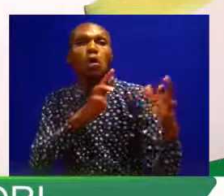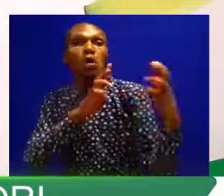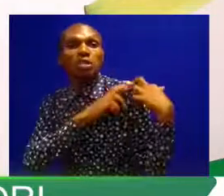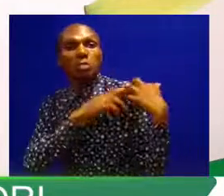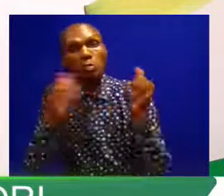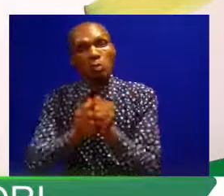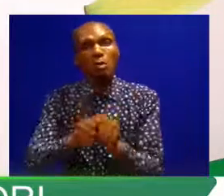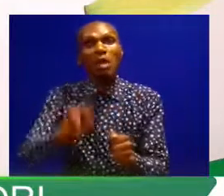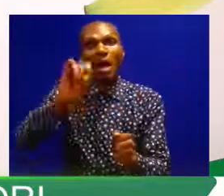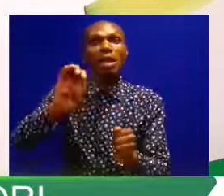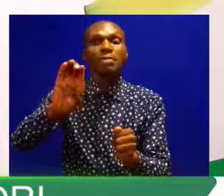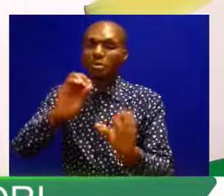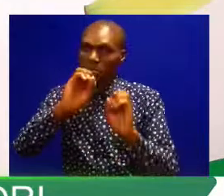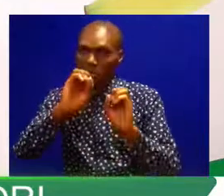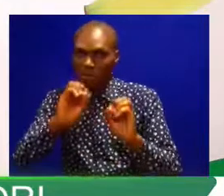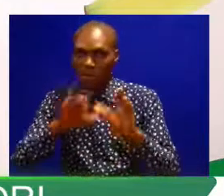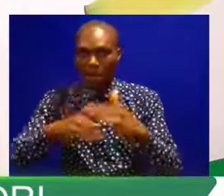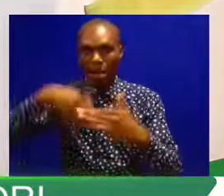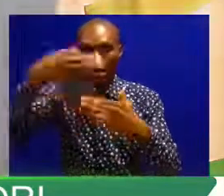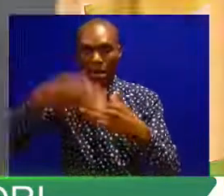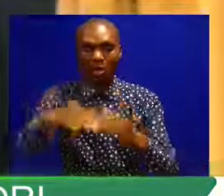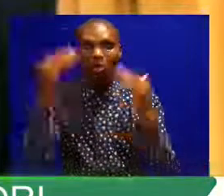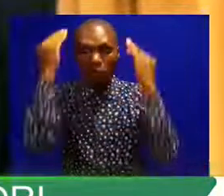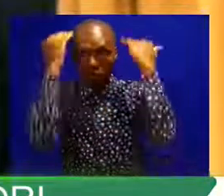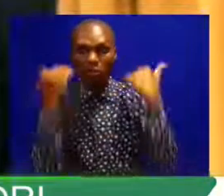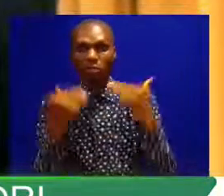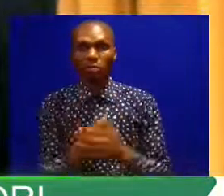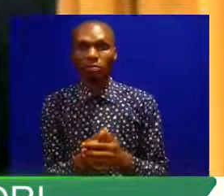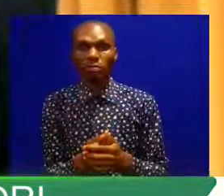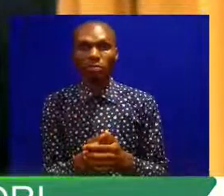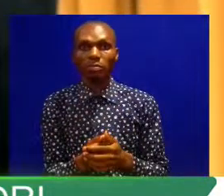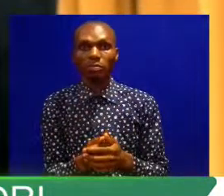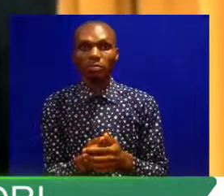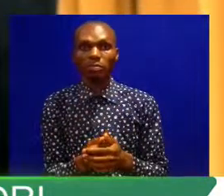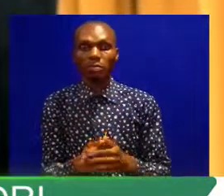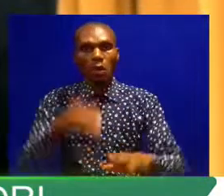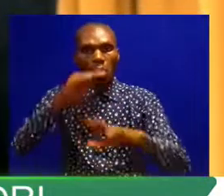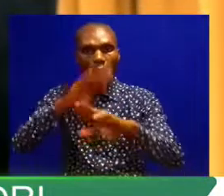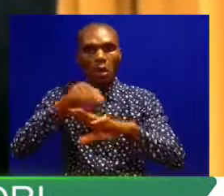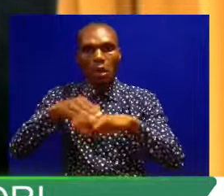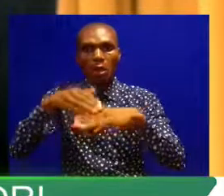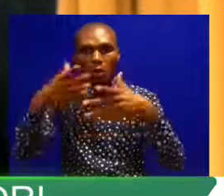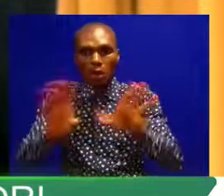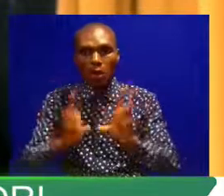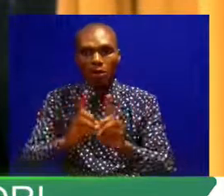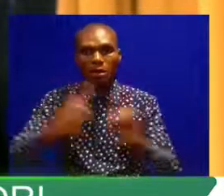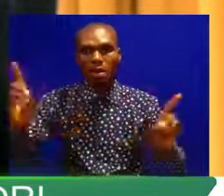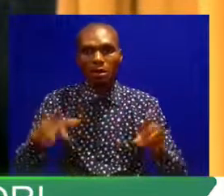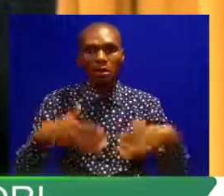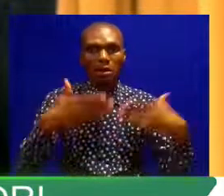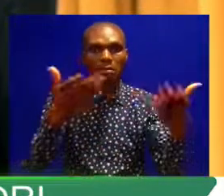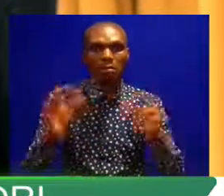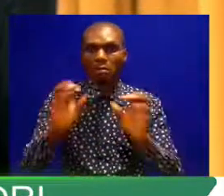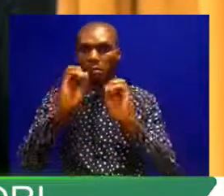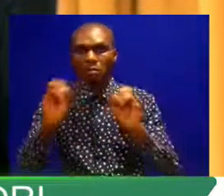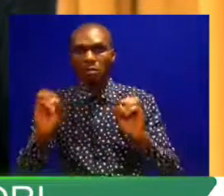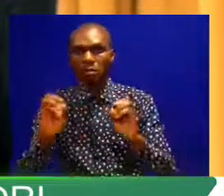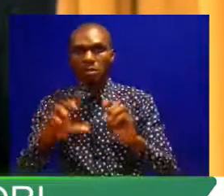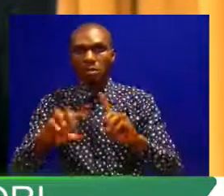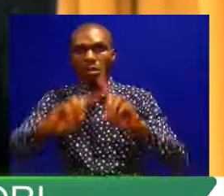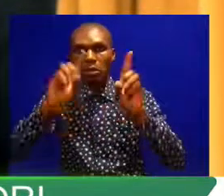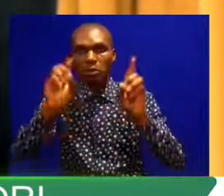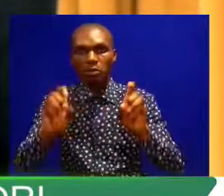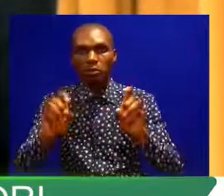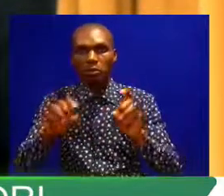kia wachori neji mbewe IBC wosyewe kegambero We have now been called upon to give directions and to resolve the question of legal